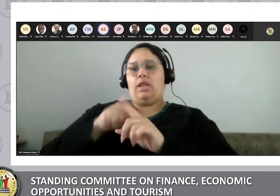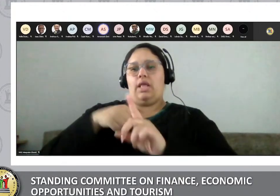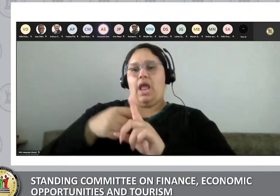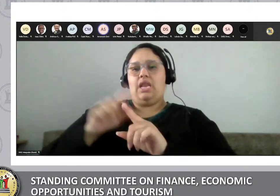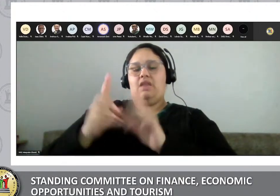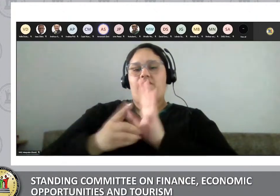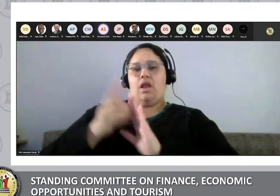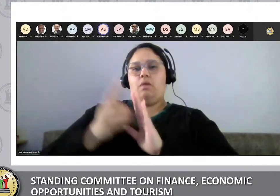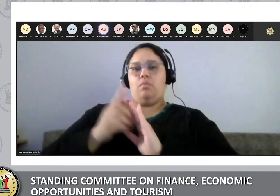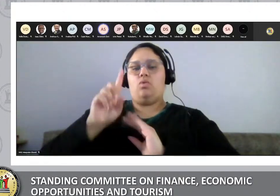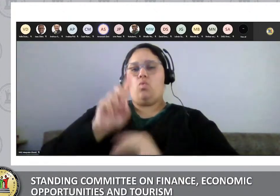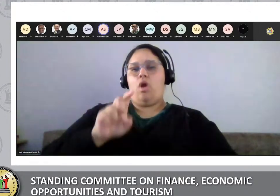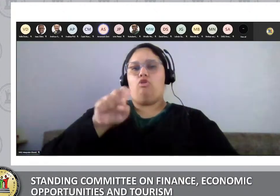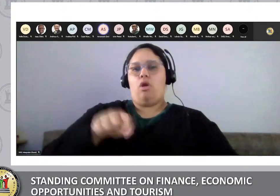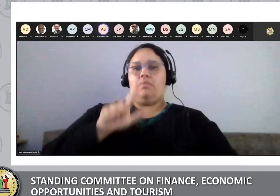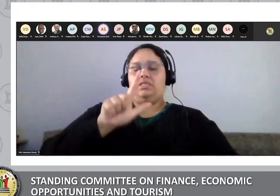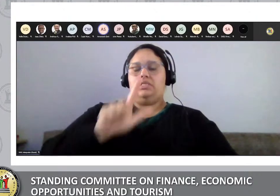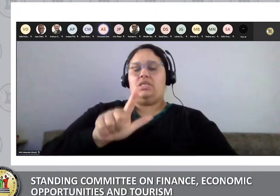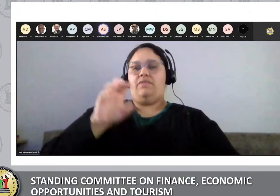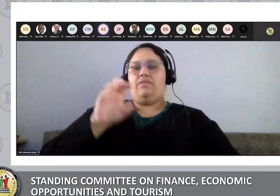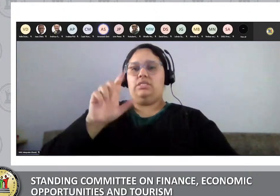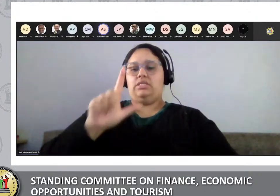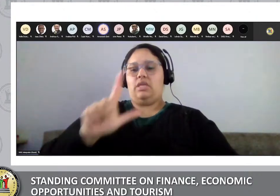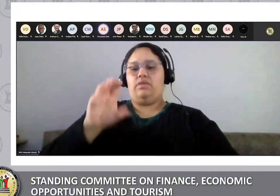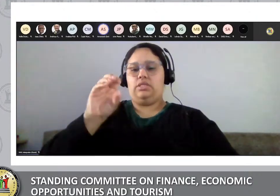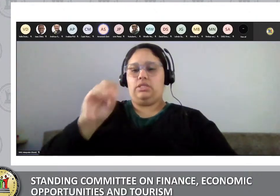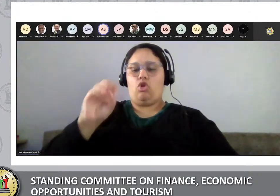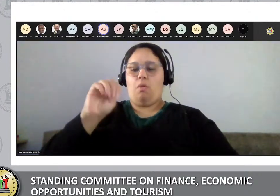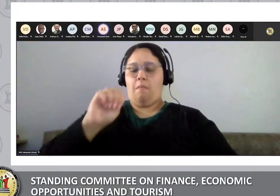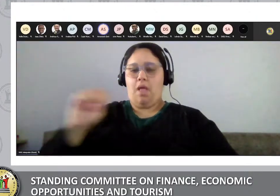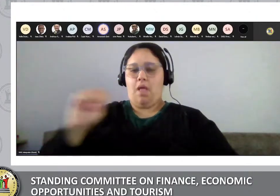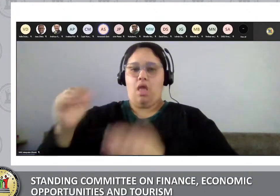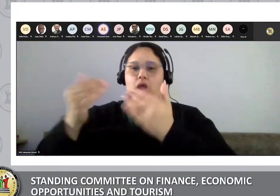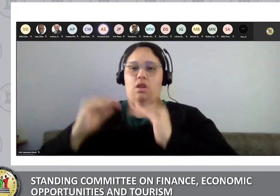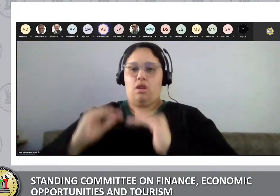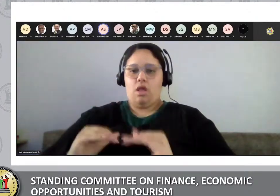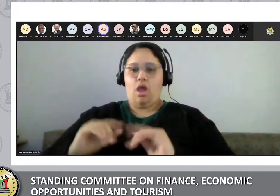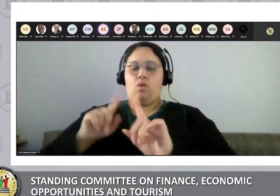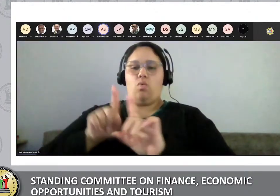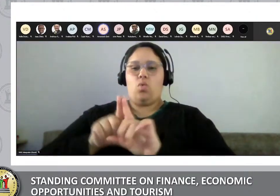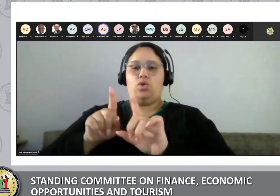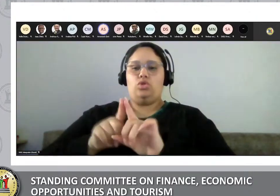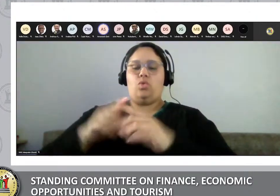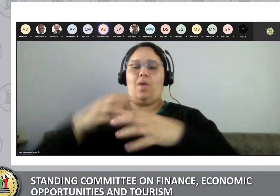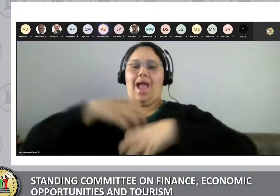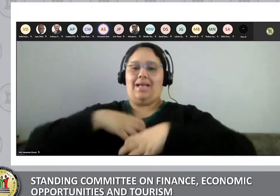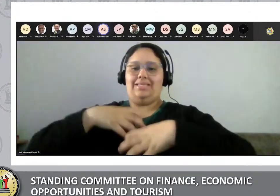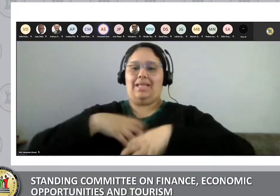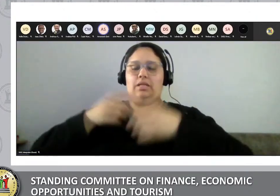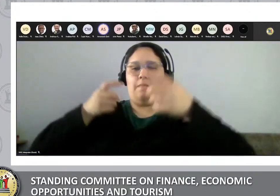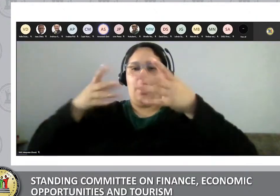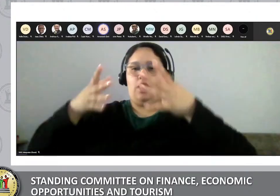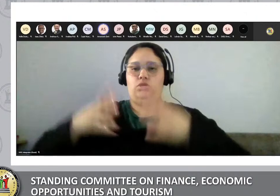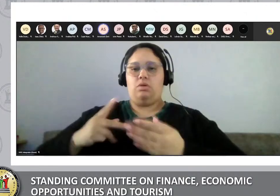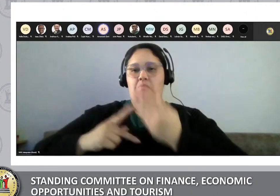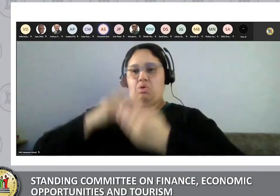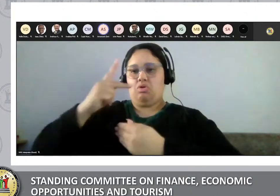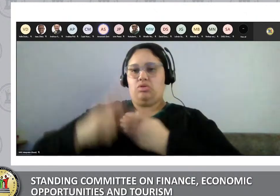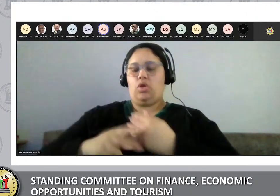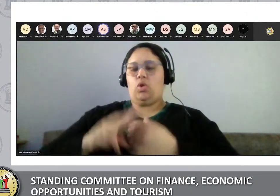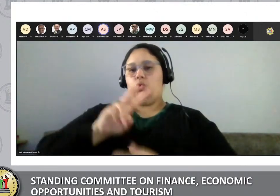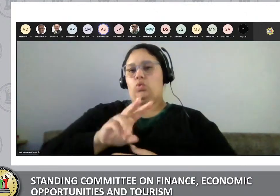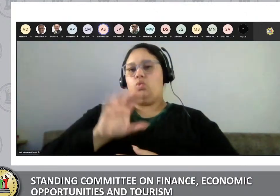development, 1.770 million, and also the an asset management project of